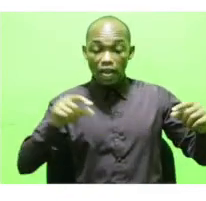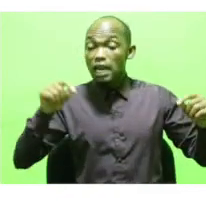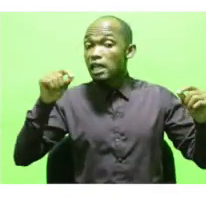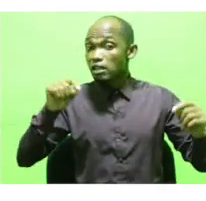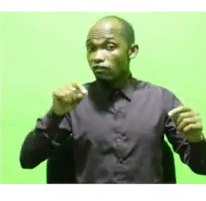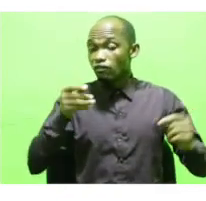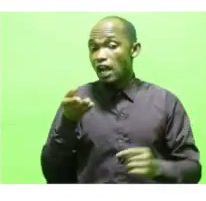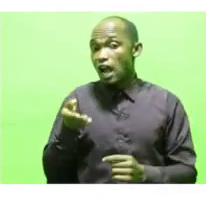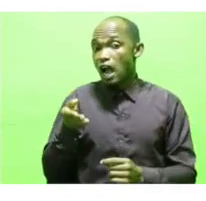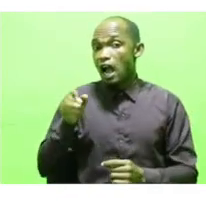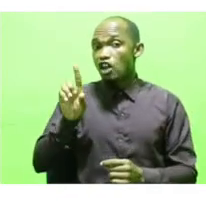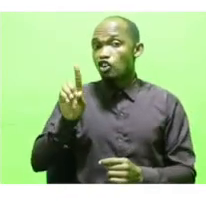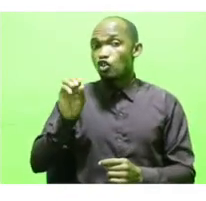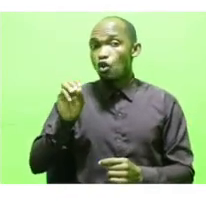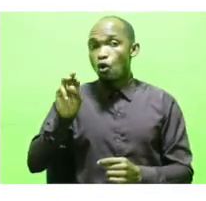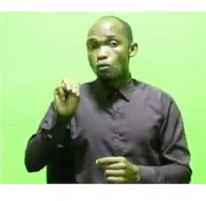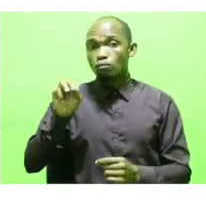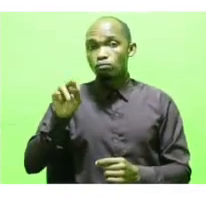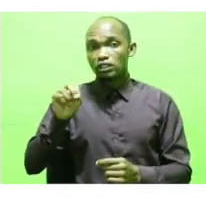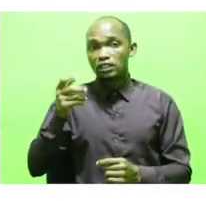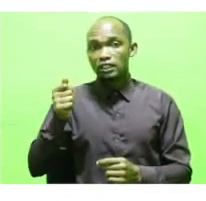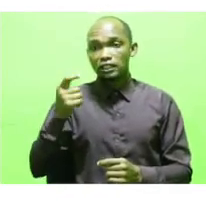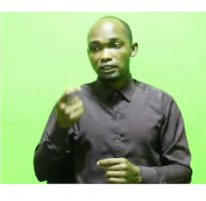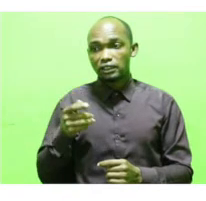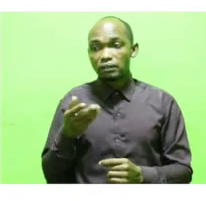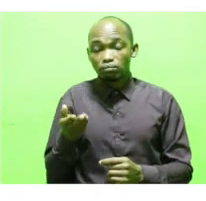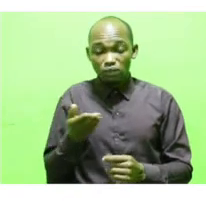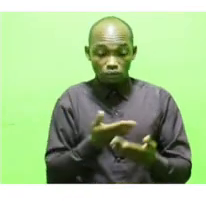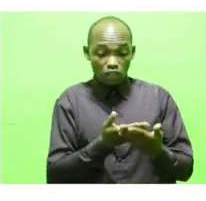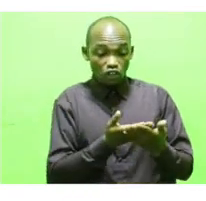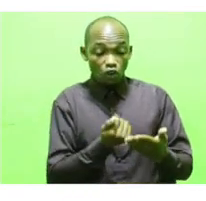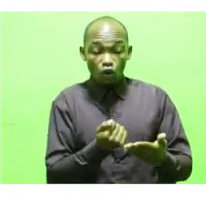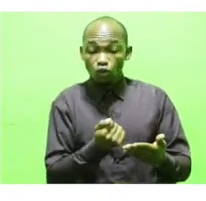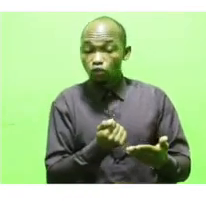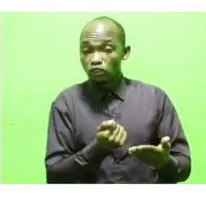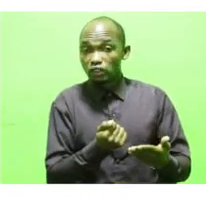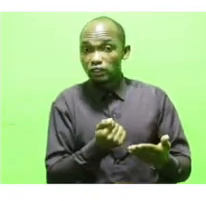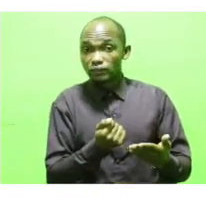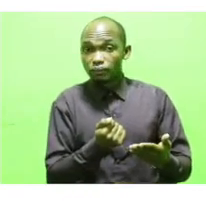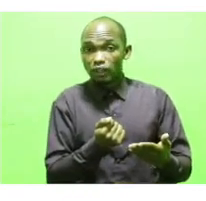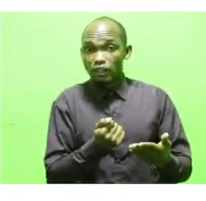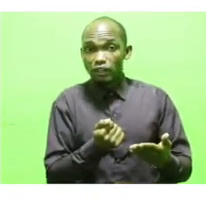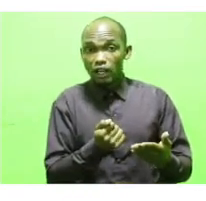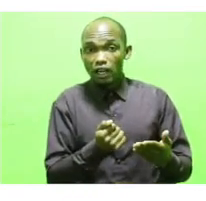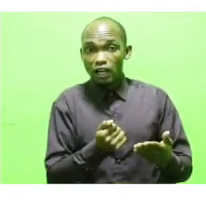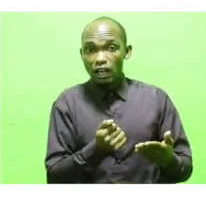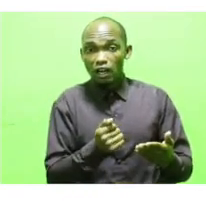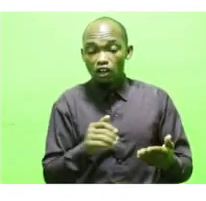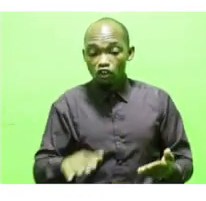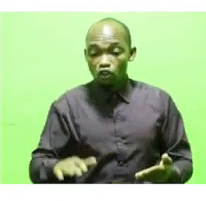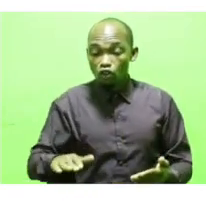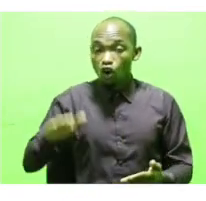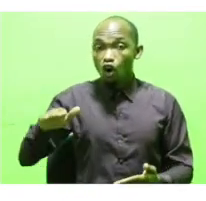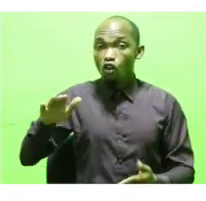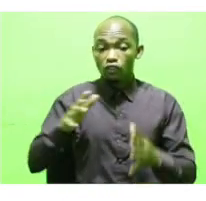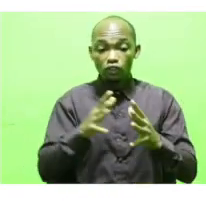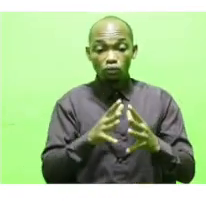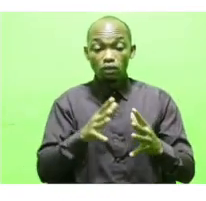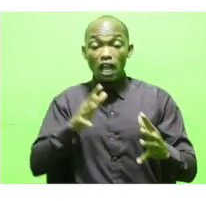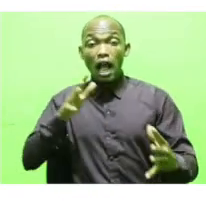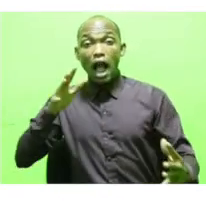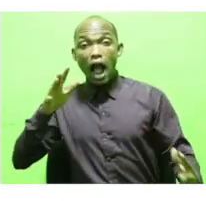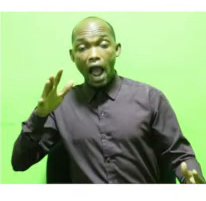are dominant. There are some parts in which the apical dominance causes the growth to be